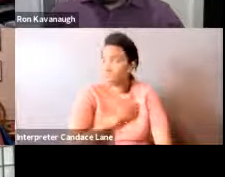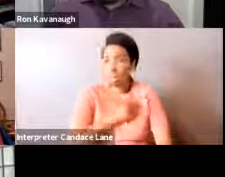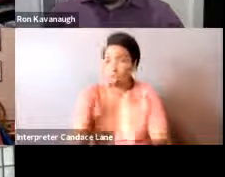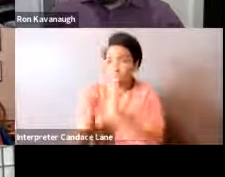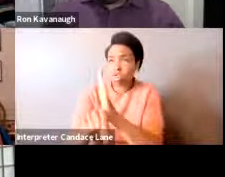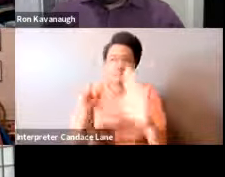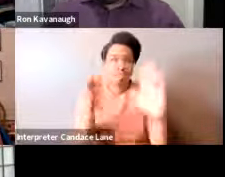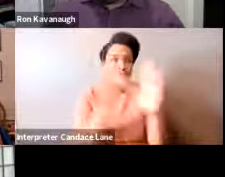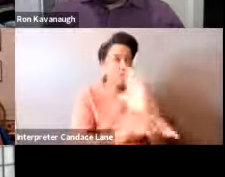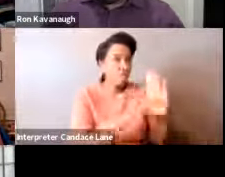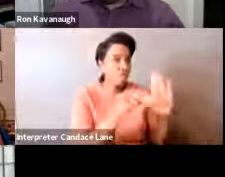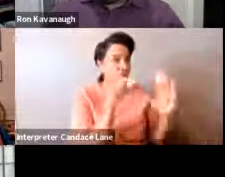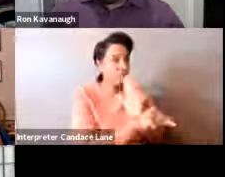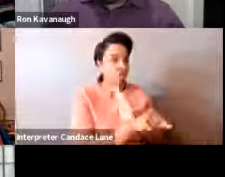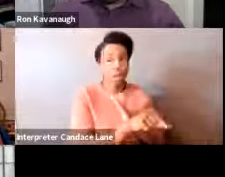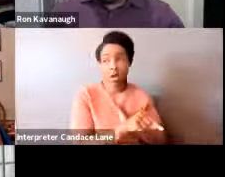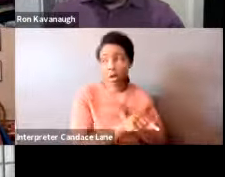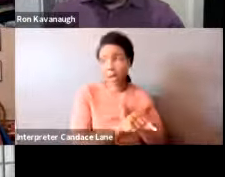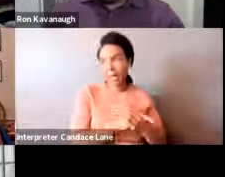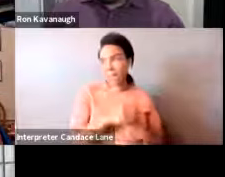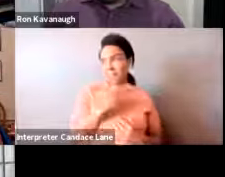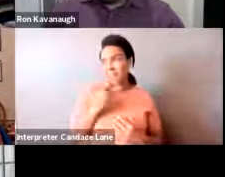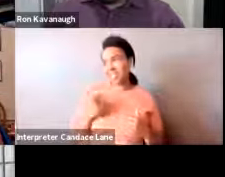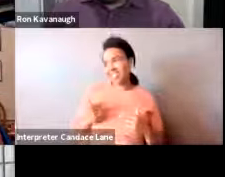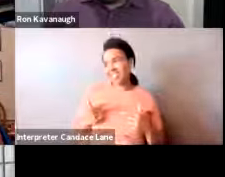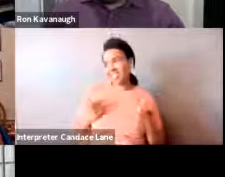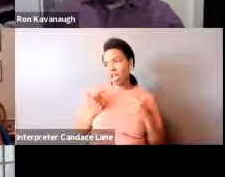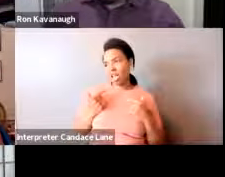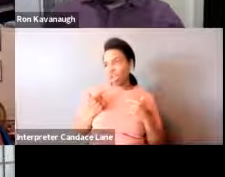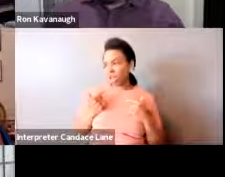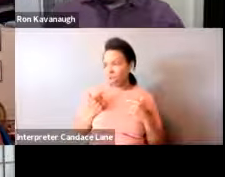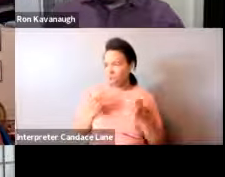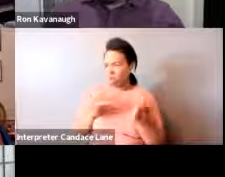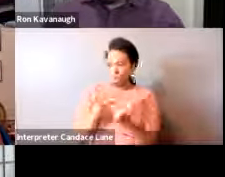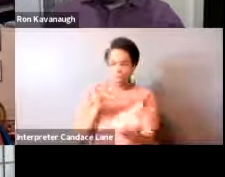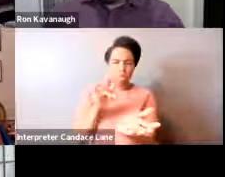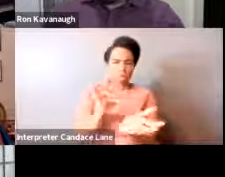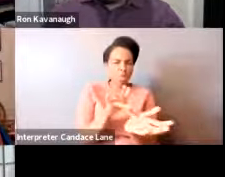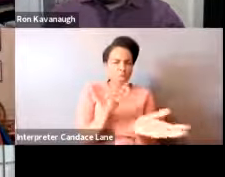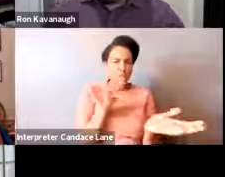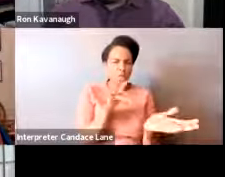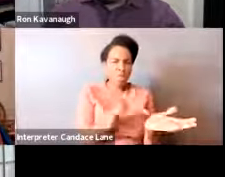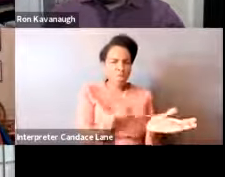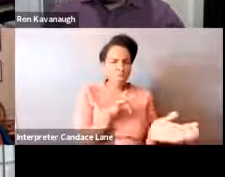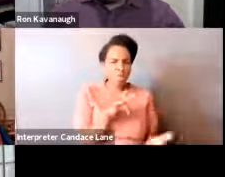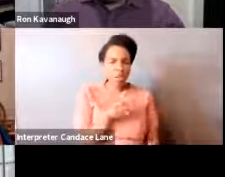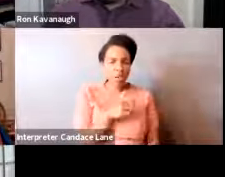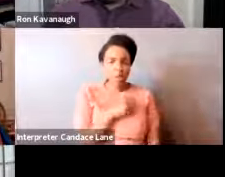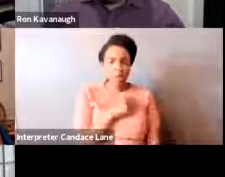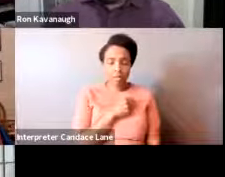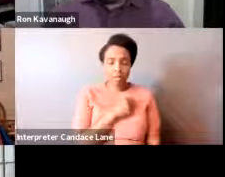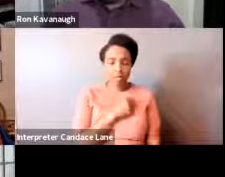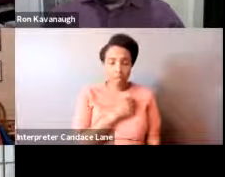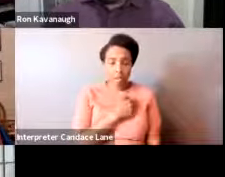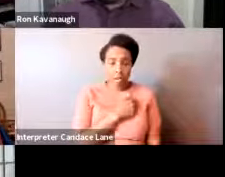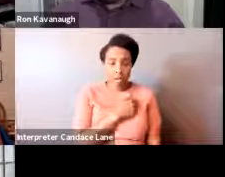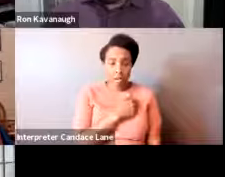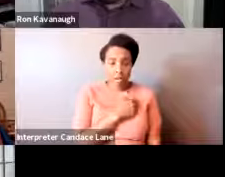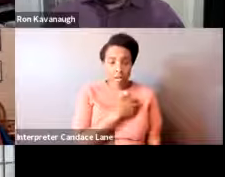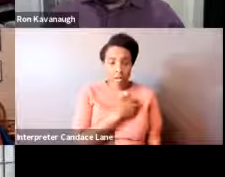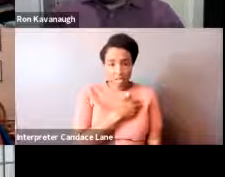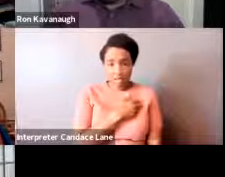others? It is a miracle. This heart steadily beating even as the next